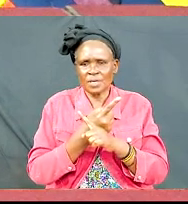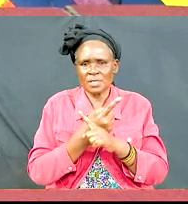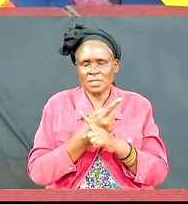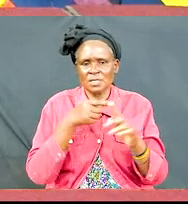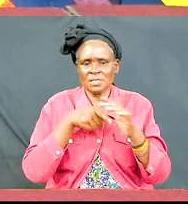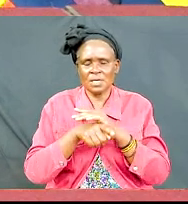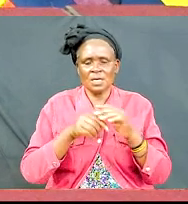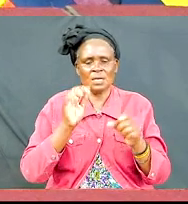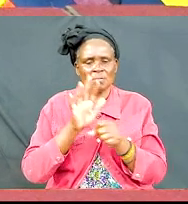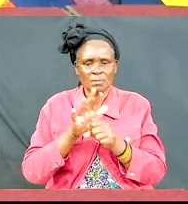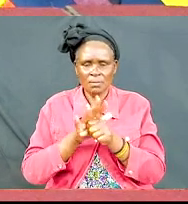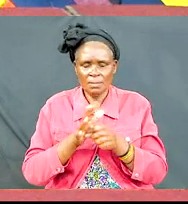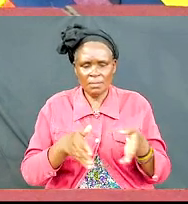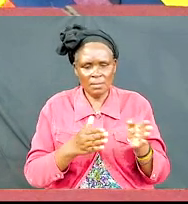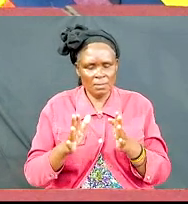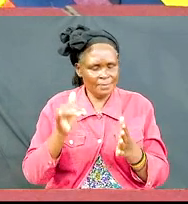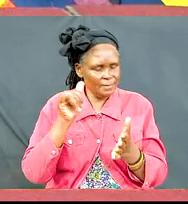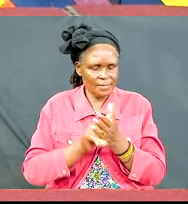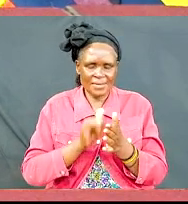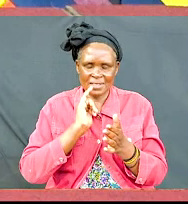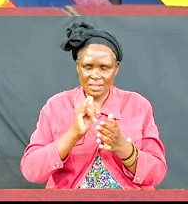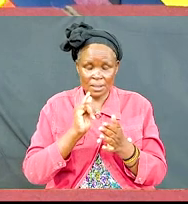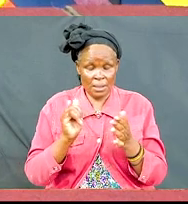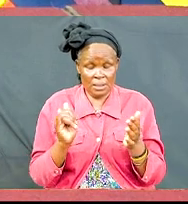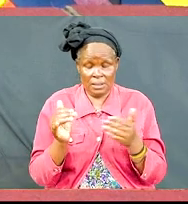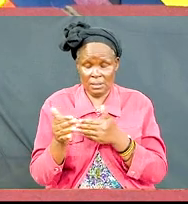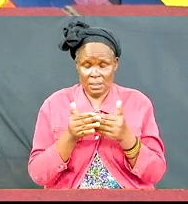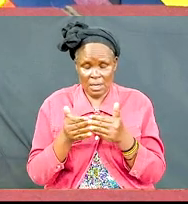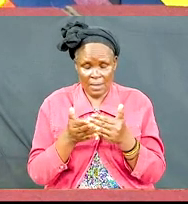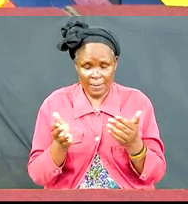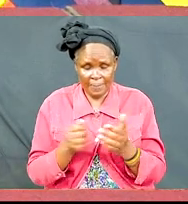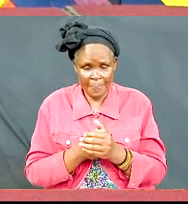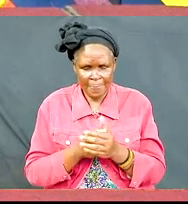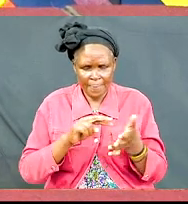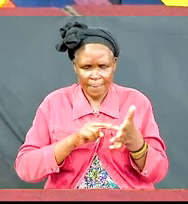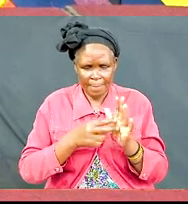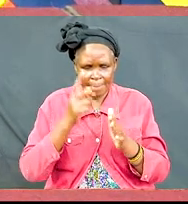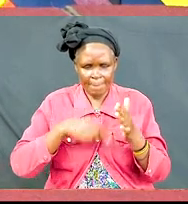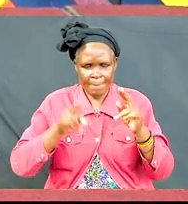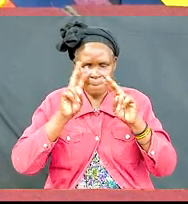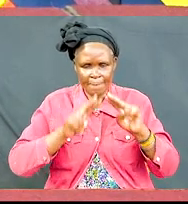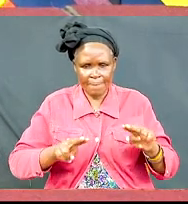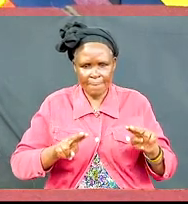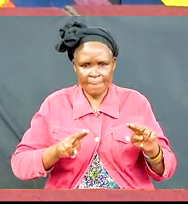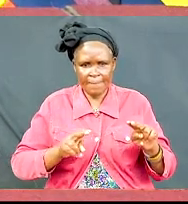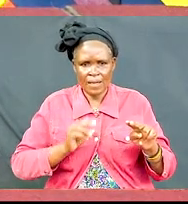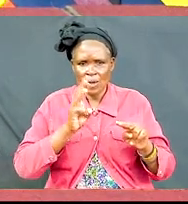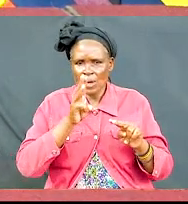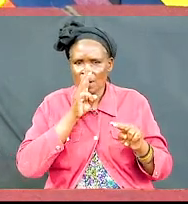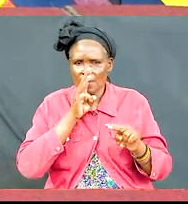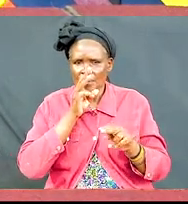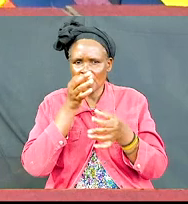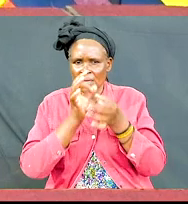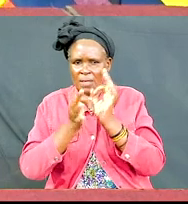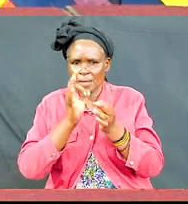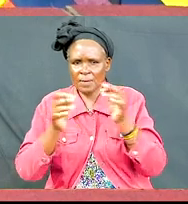many translations it is nearly the same, meaning that peace will be translated with the